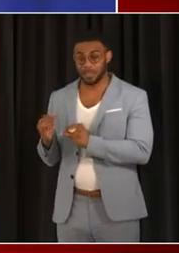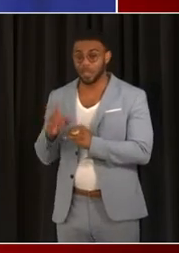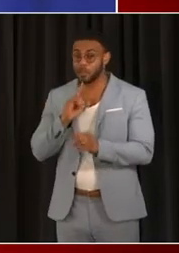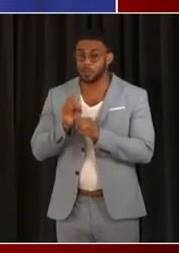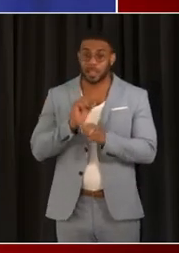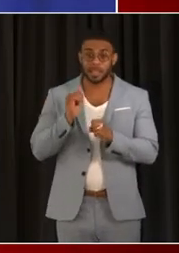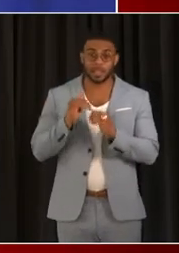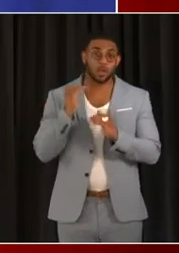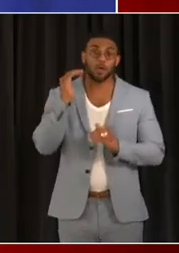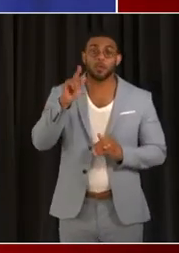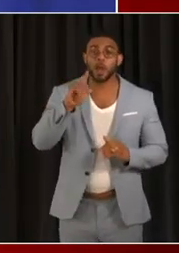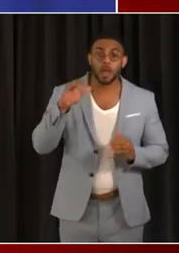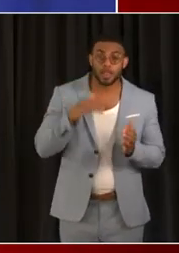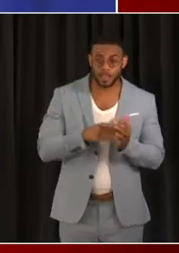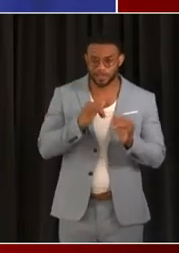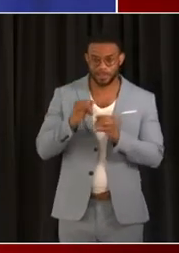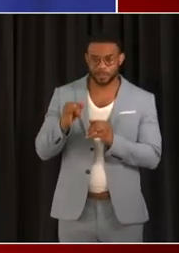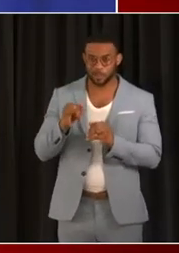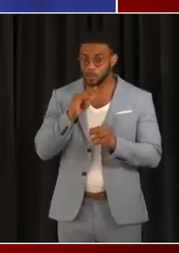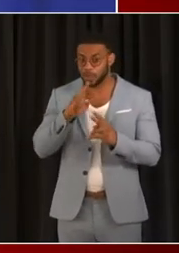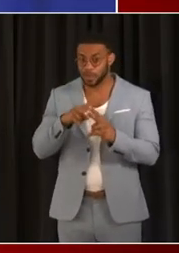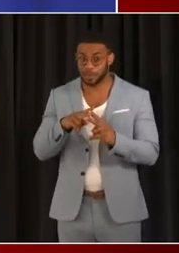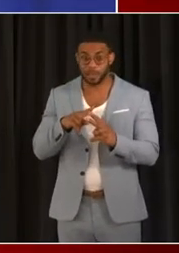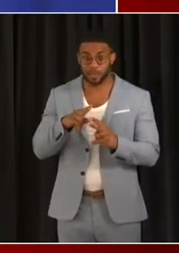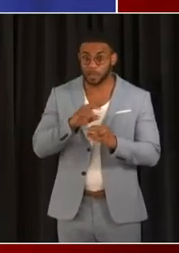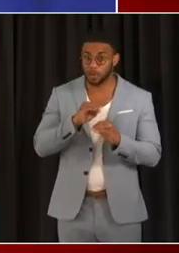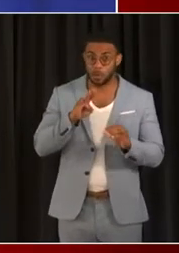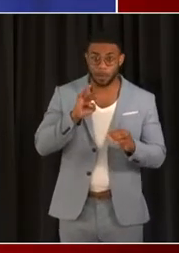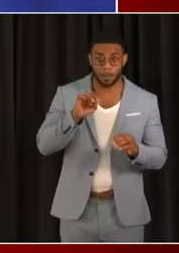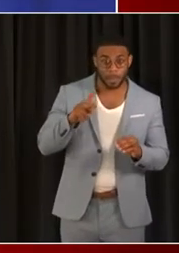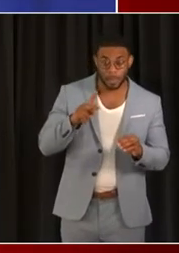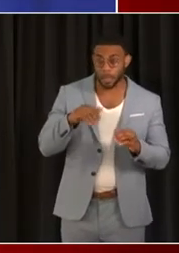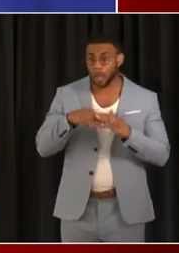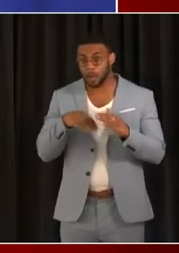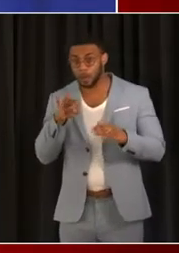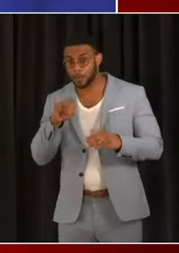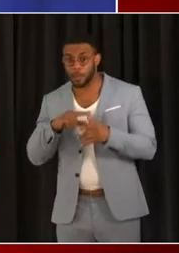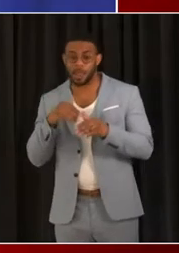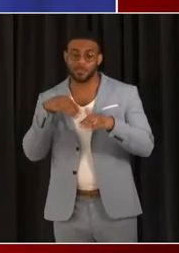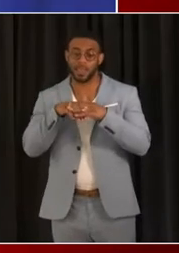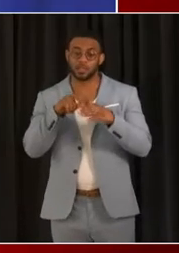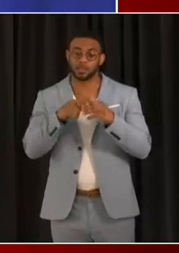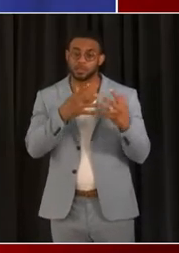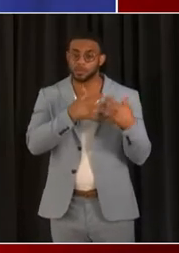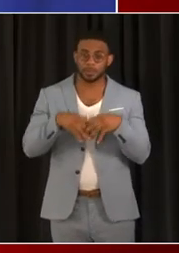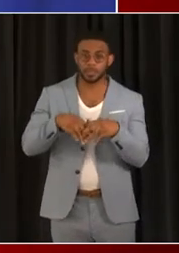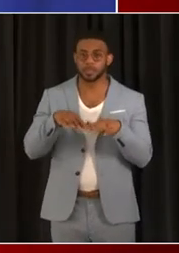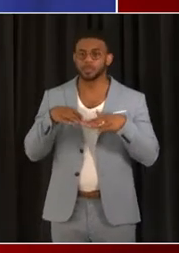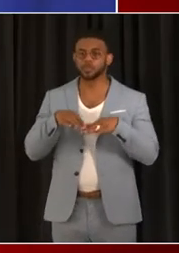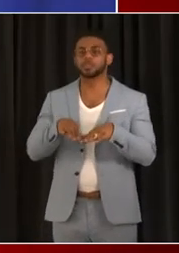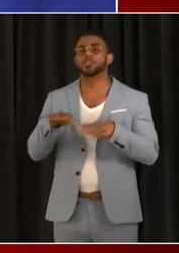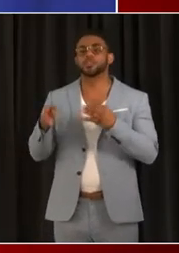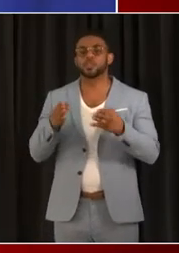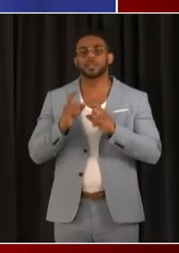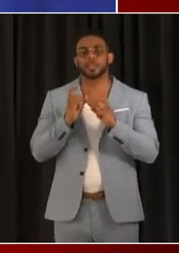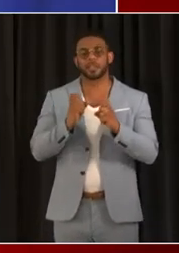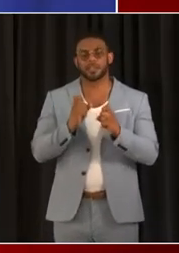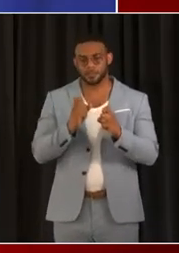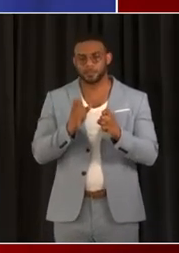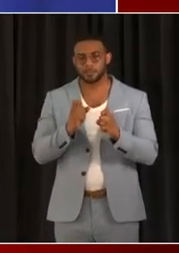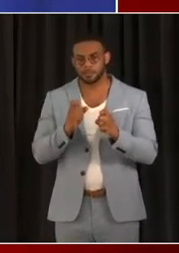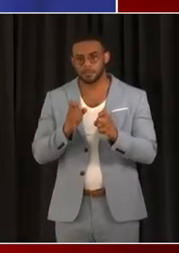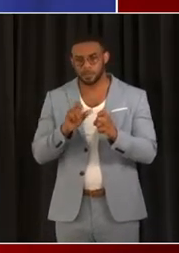and certainly getting to over 100,000 individuals who are either unbanked, underbanked, and having access to mainstream services to get them